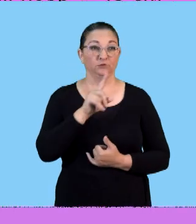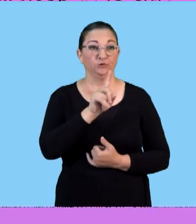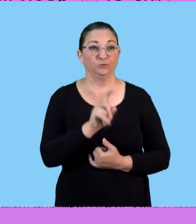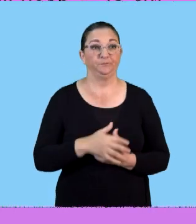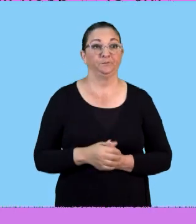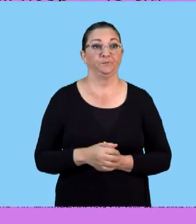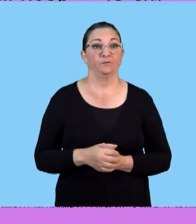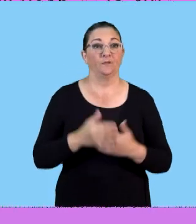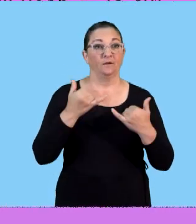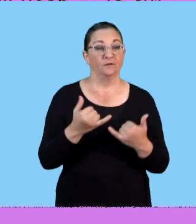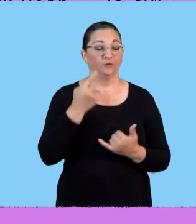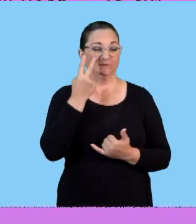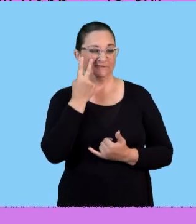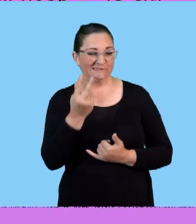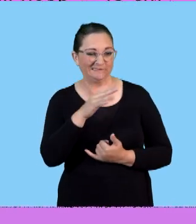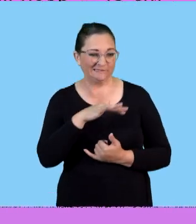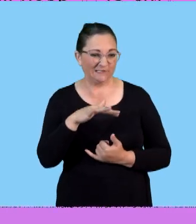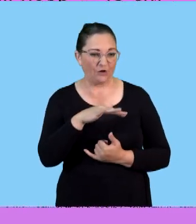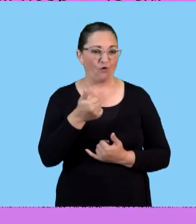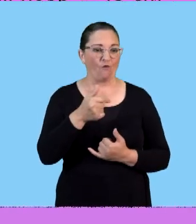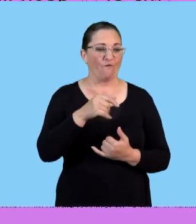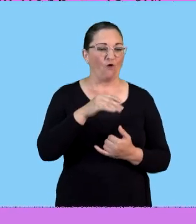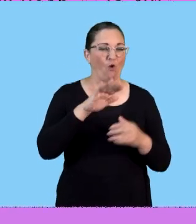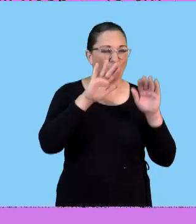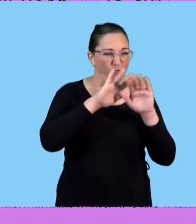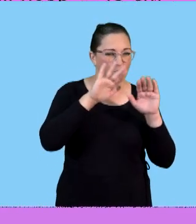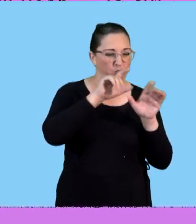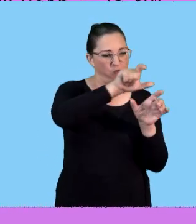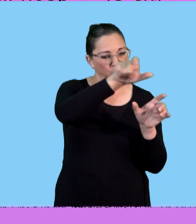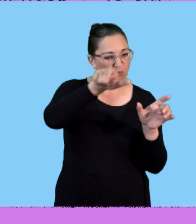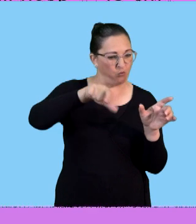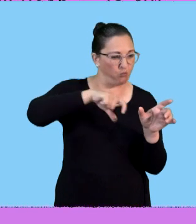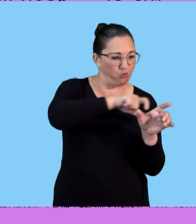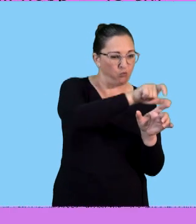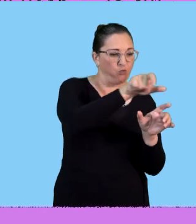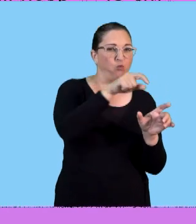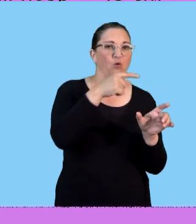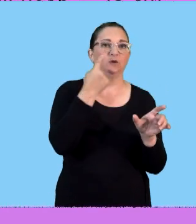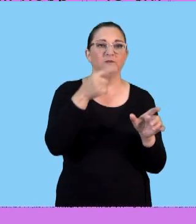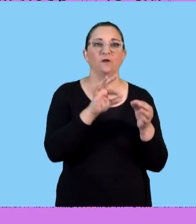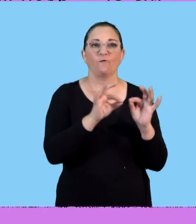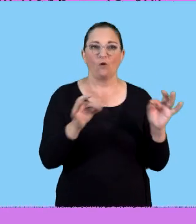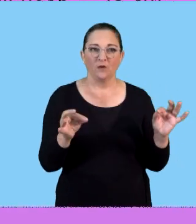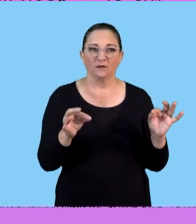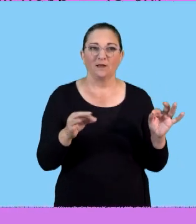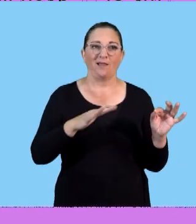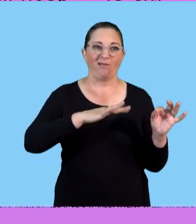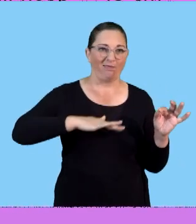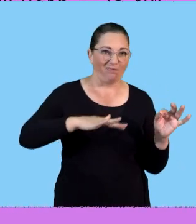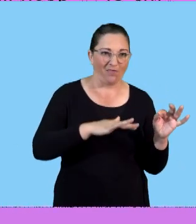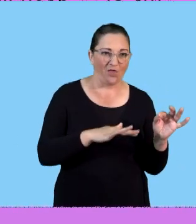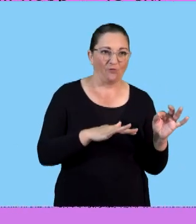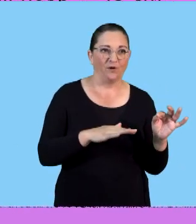it says determine the area of the shaded part of the sketch, right? You may use the following formula.